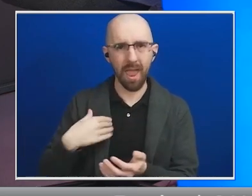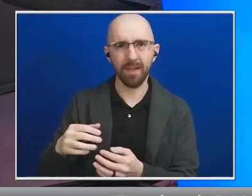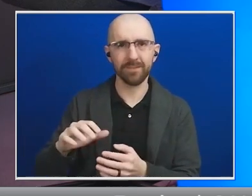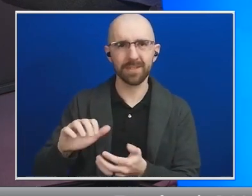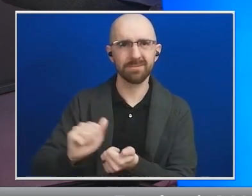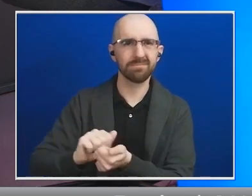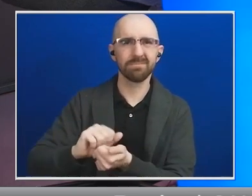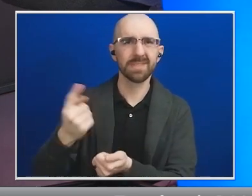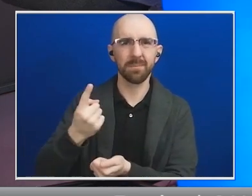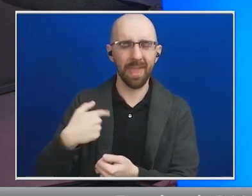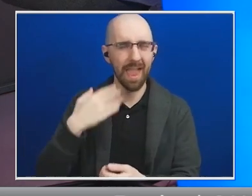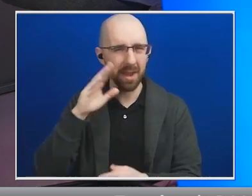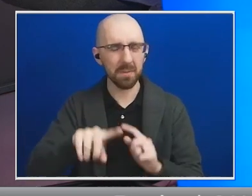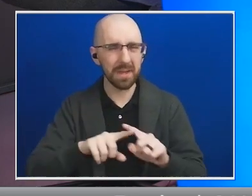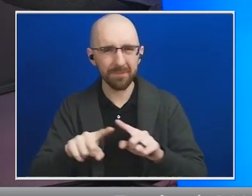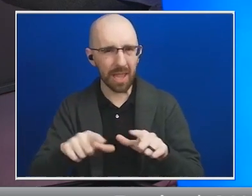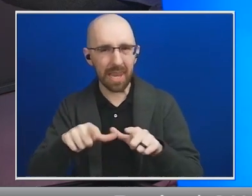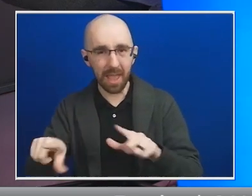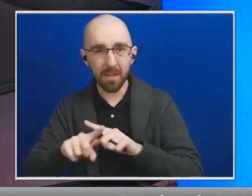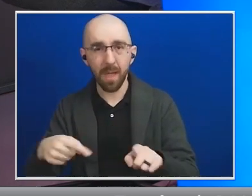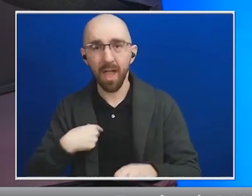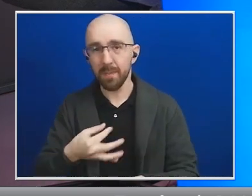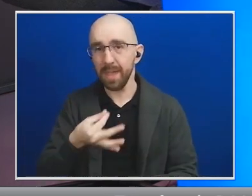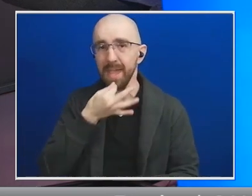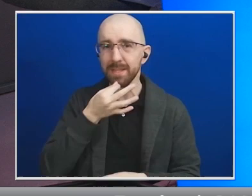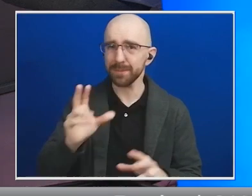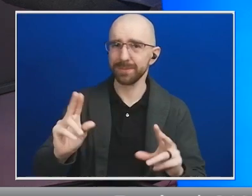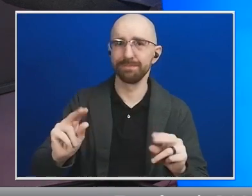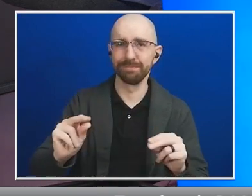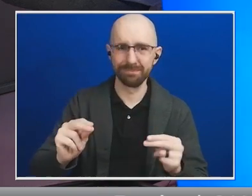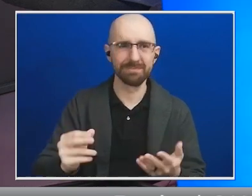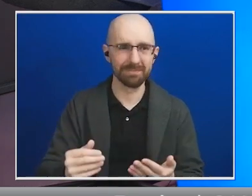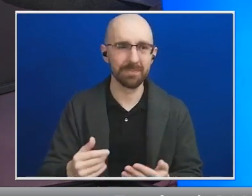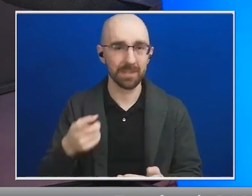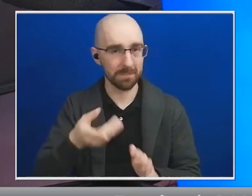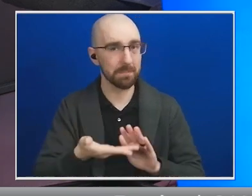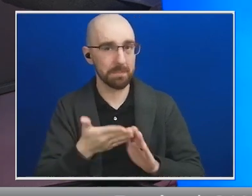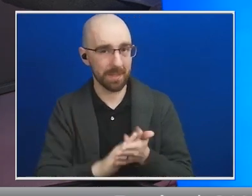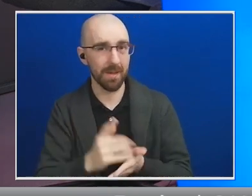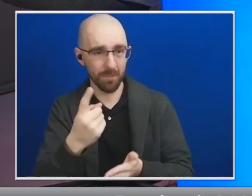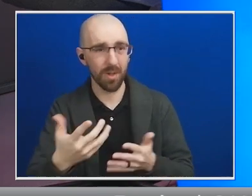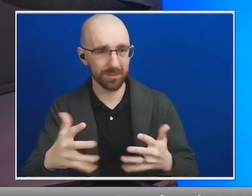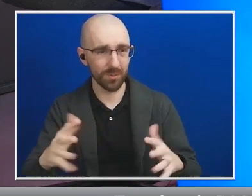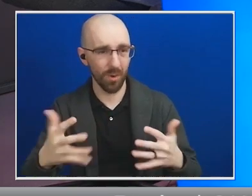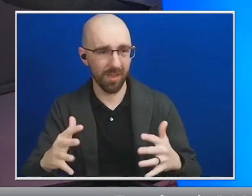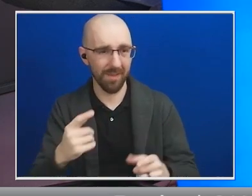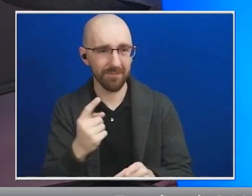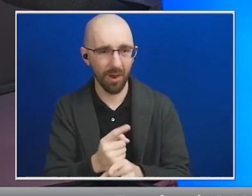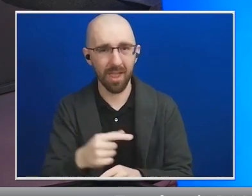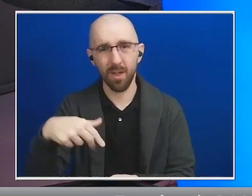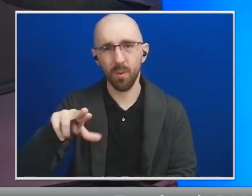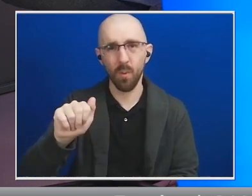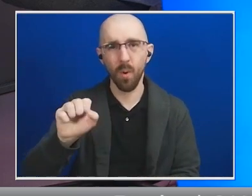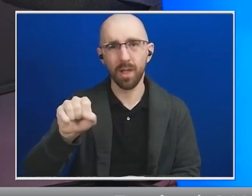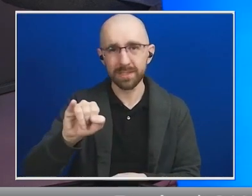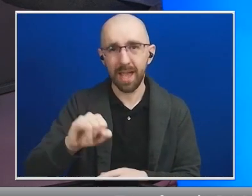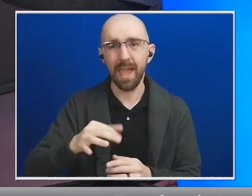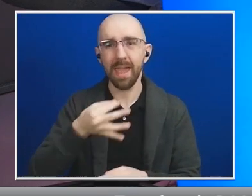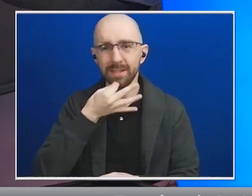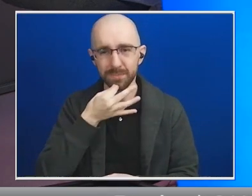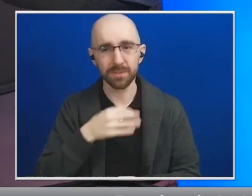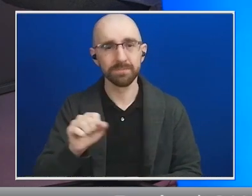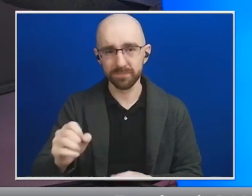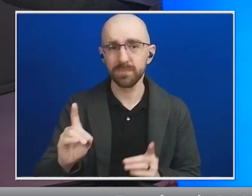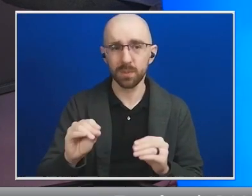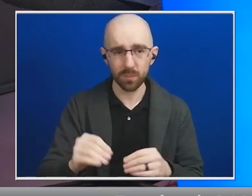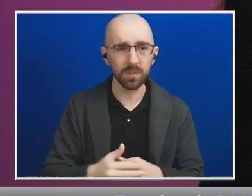I'm not quite the expert. You become one, sort of a quasi-expert, right? And you do. So